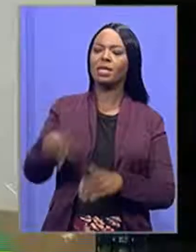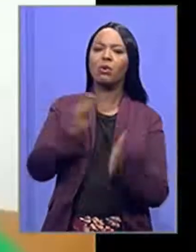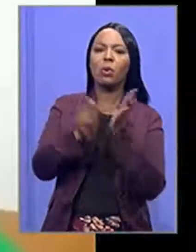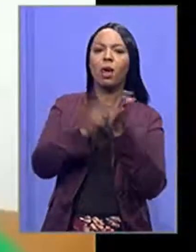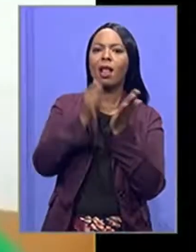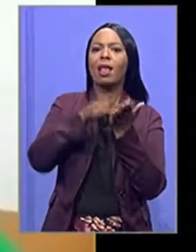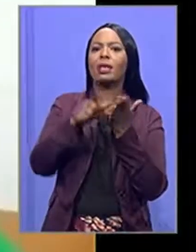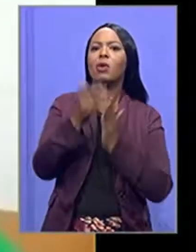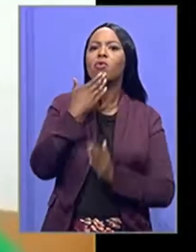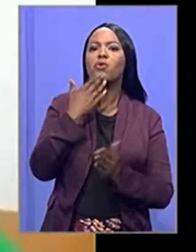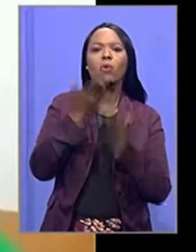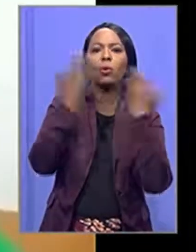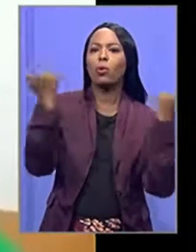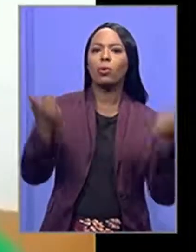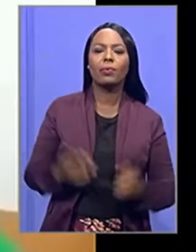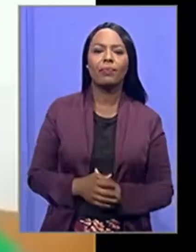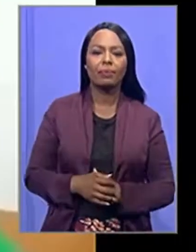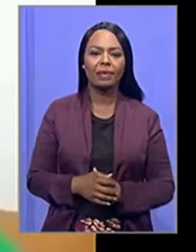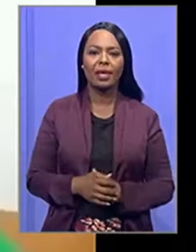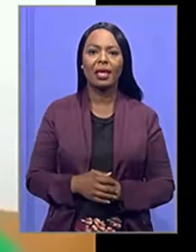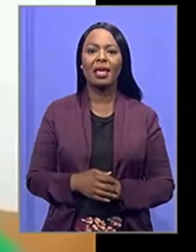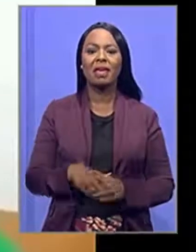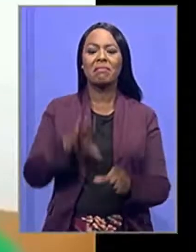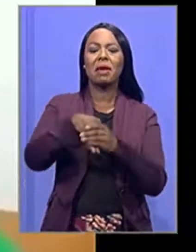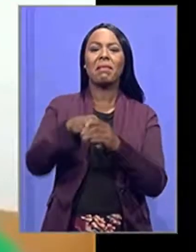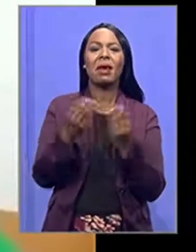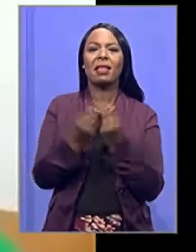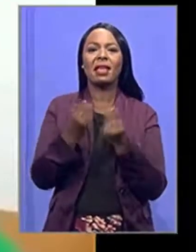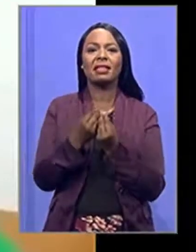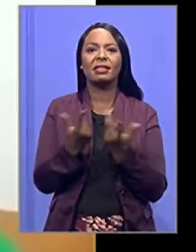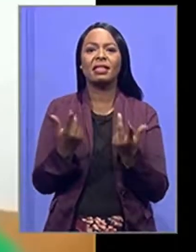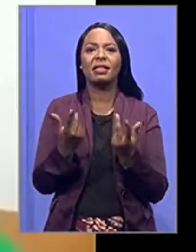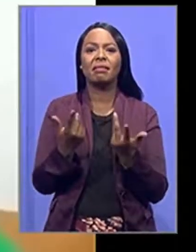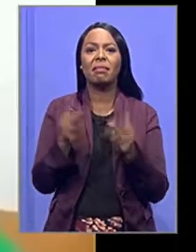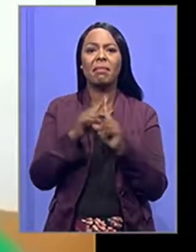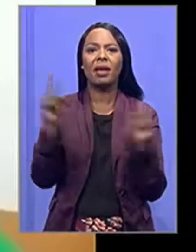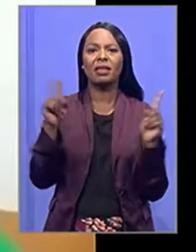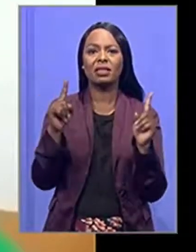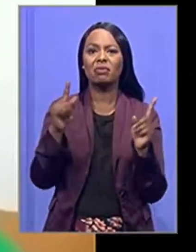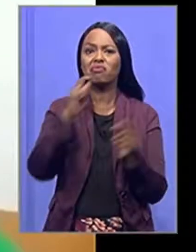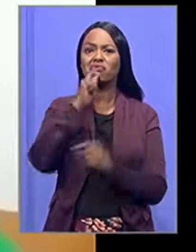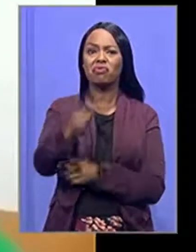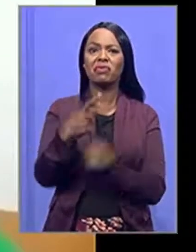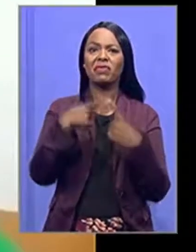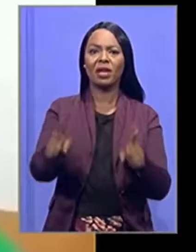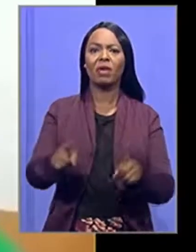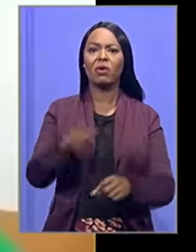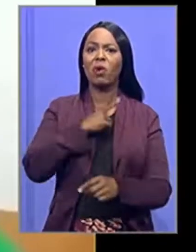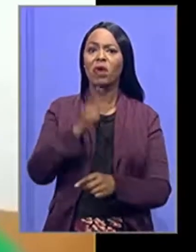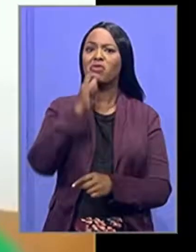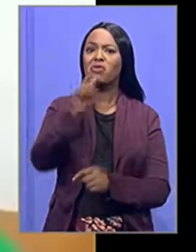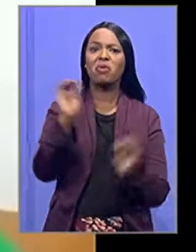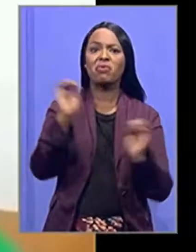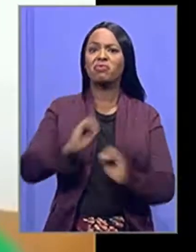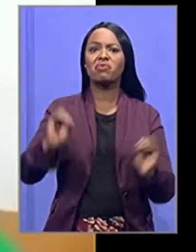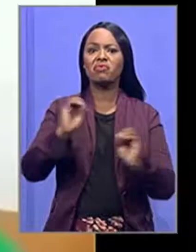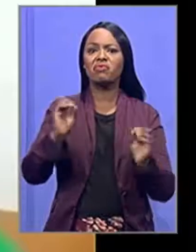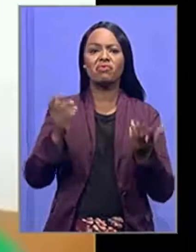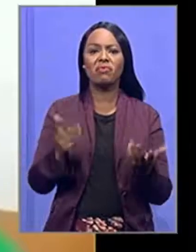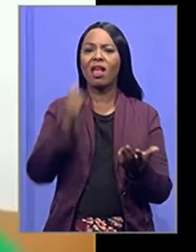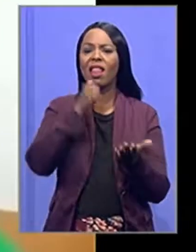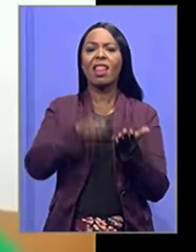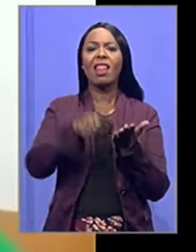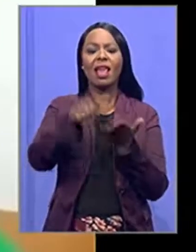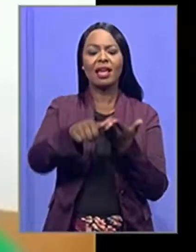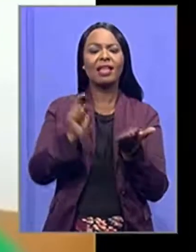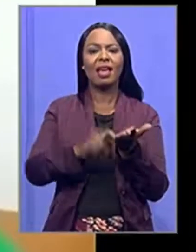don't engage on things that don't exist. As we stand now, there's no truth in the matter. The letter is